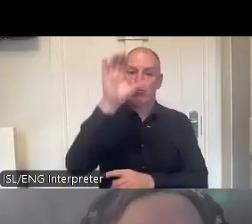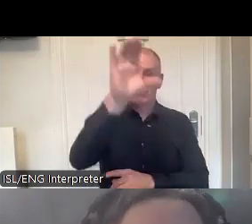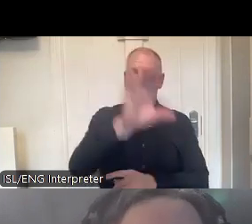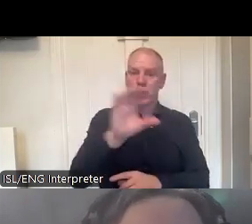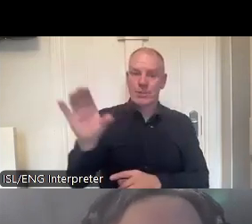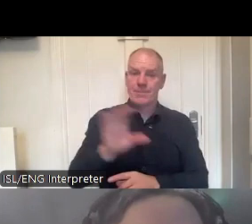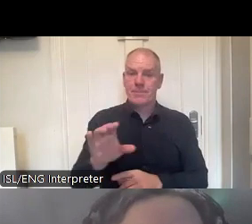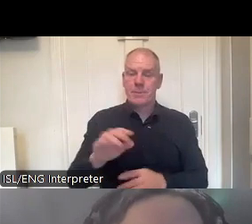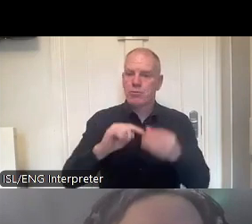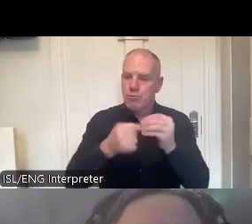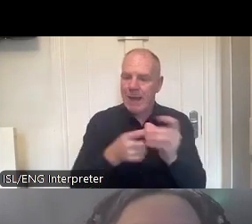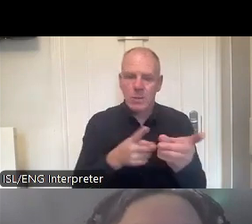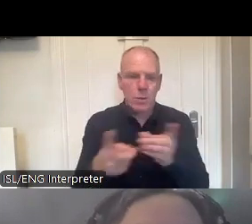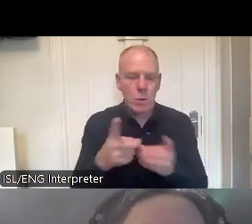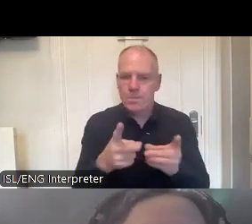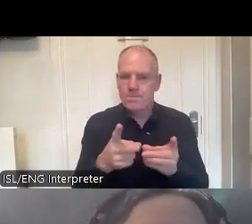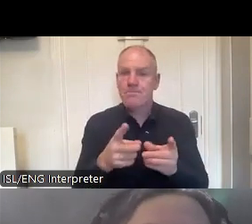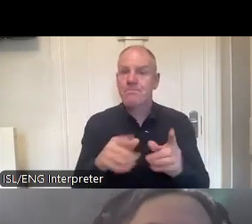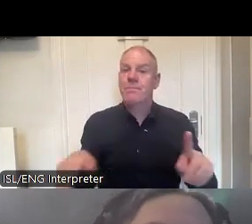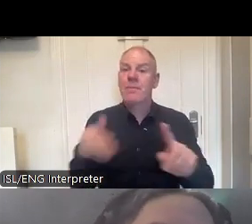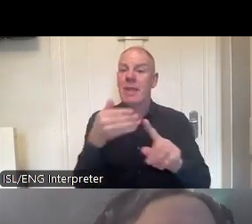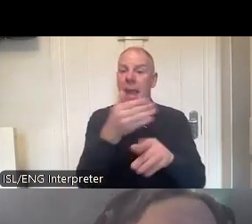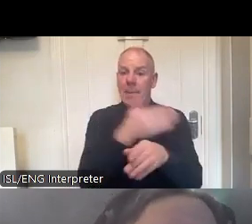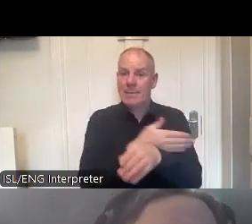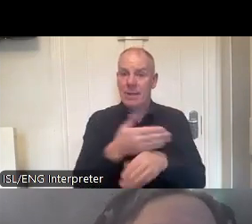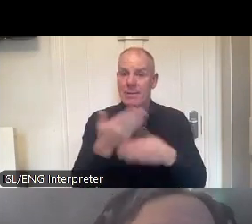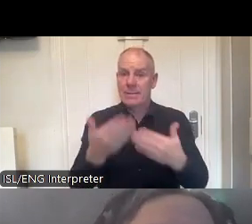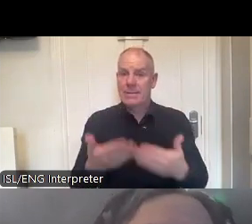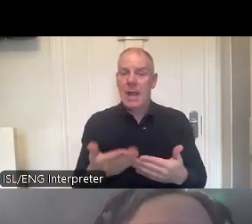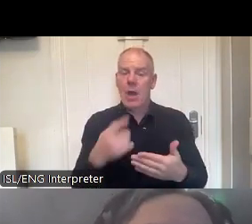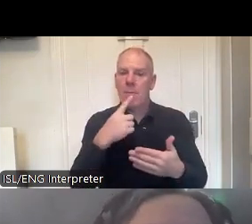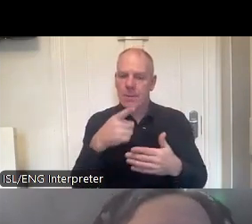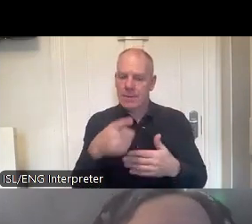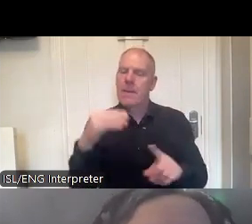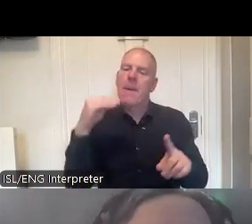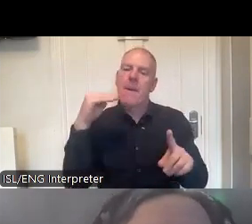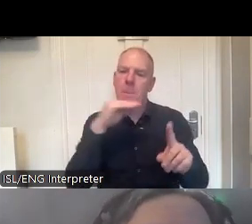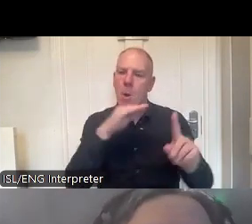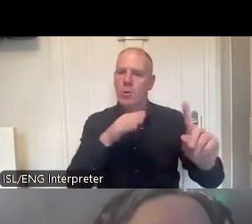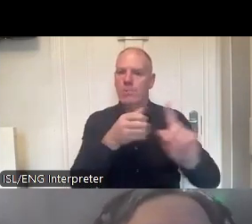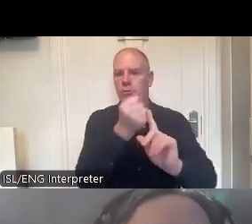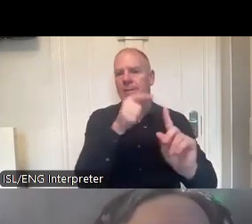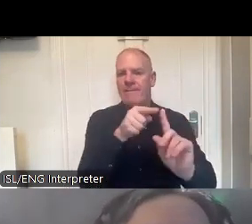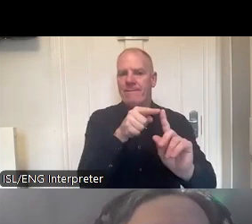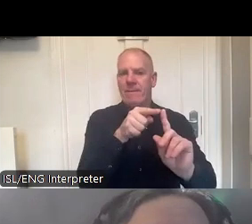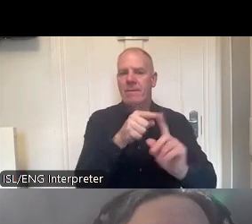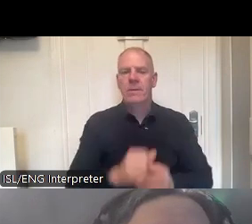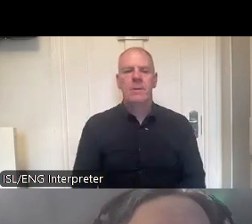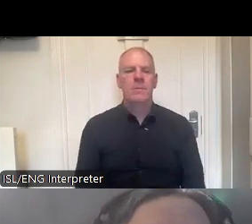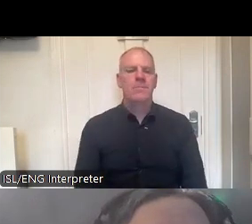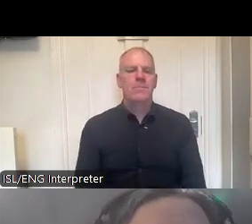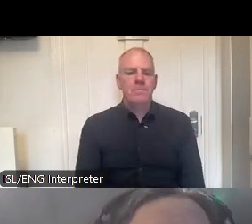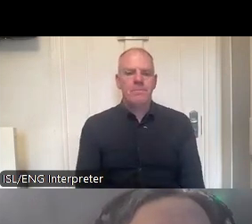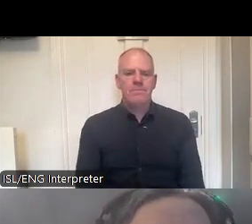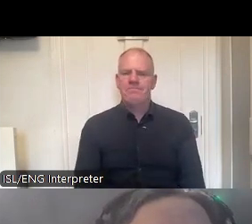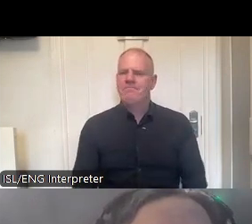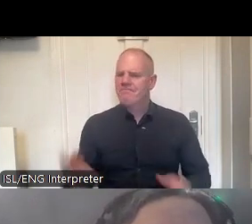trying to do. Okay, they're getting started, but this is a very key objective. What is a